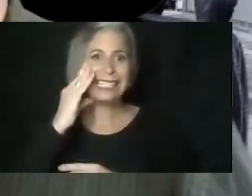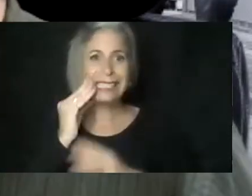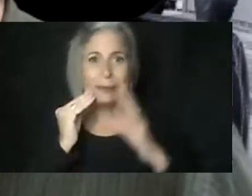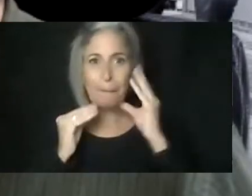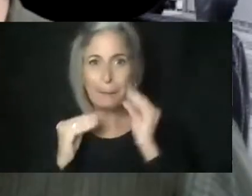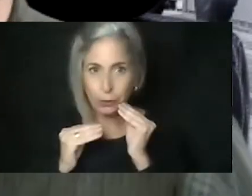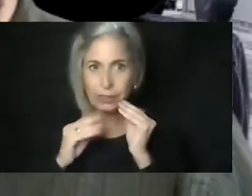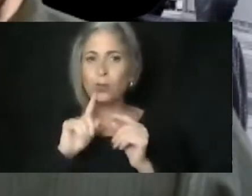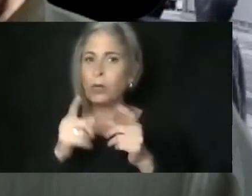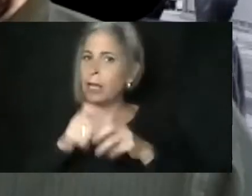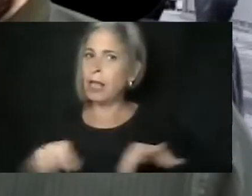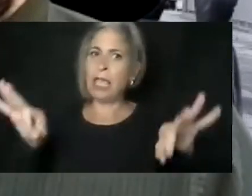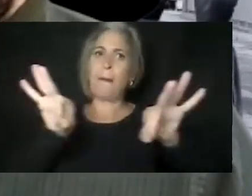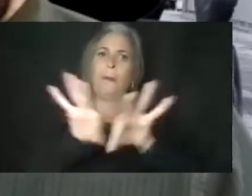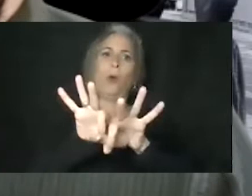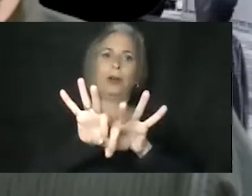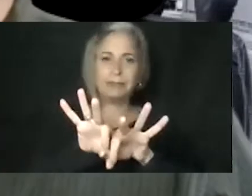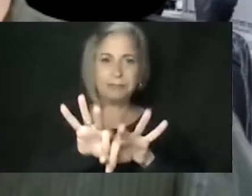so incredibly important.